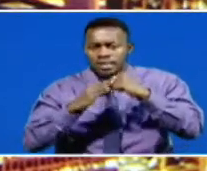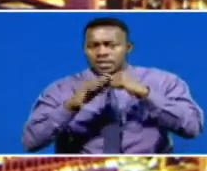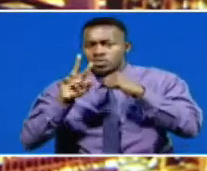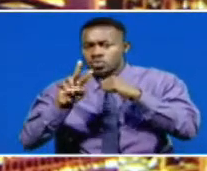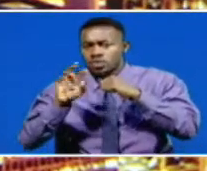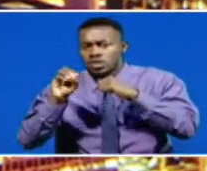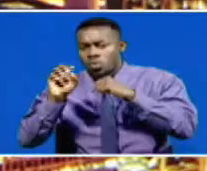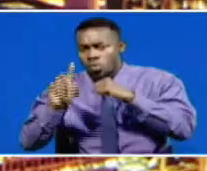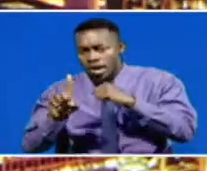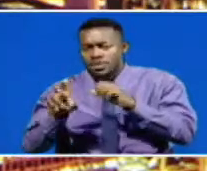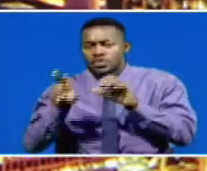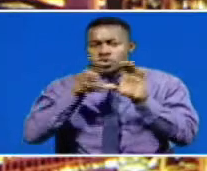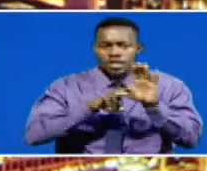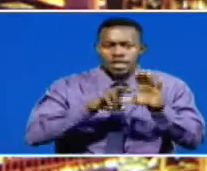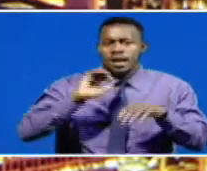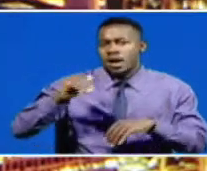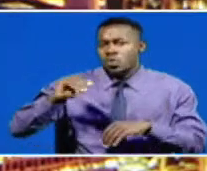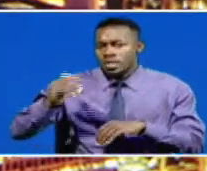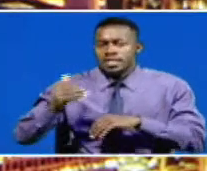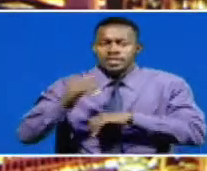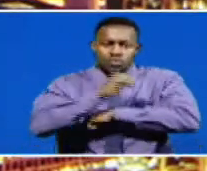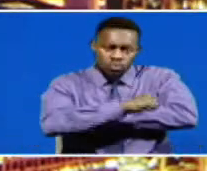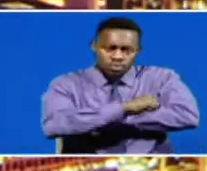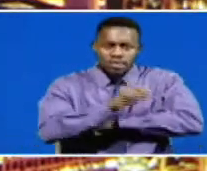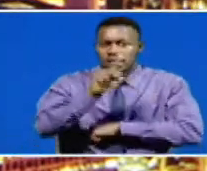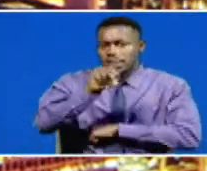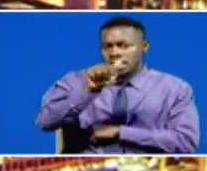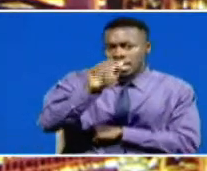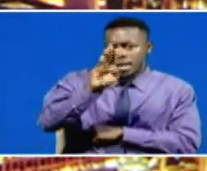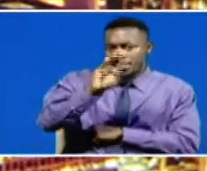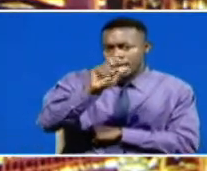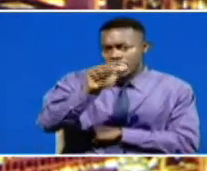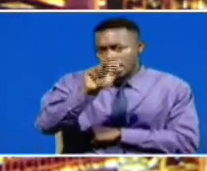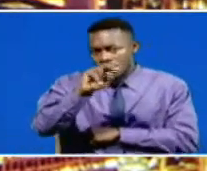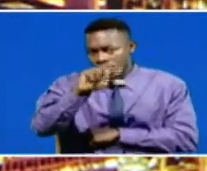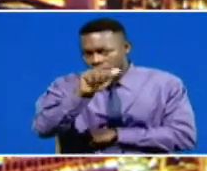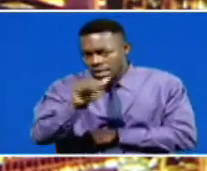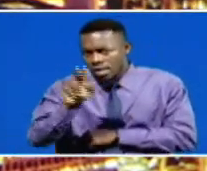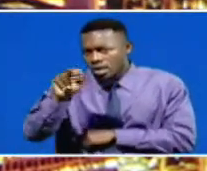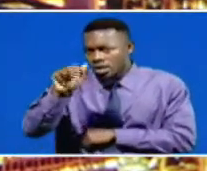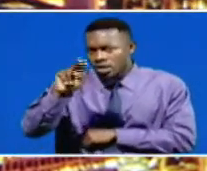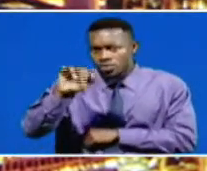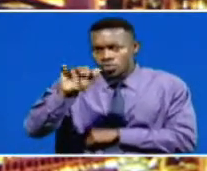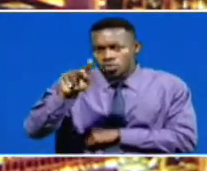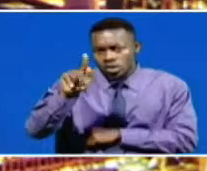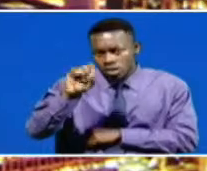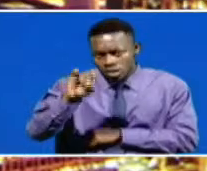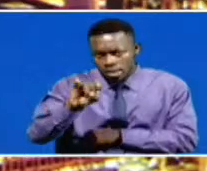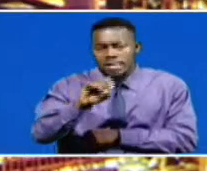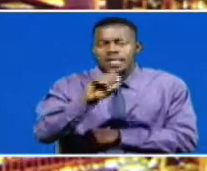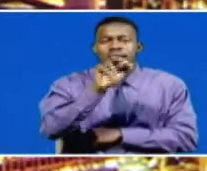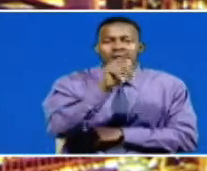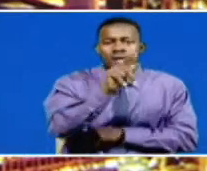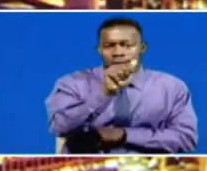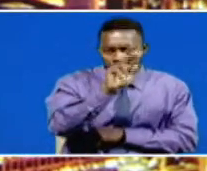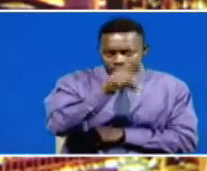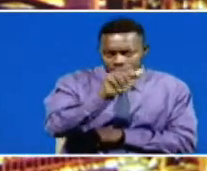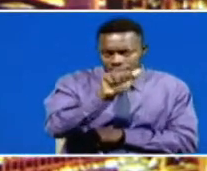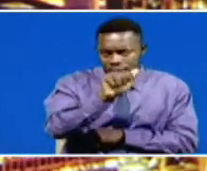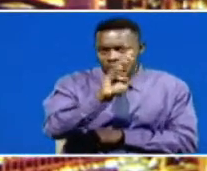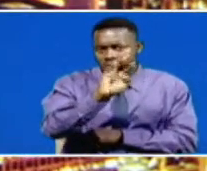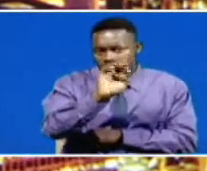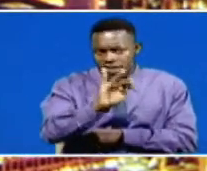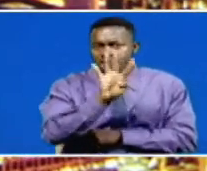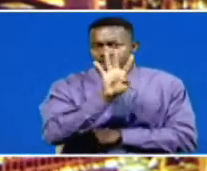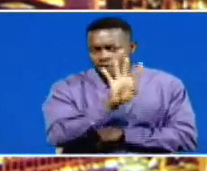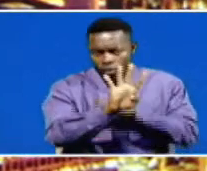288,201 joining county schools. Kabianga High School, Nanyuki, Pangani Girls and Kapsabet Boys have emerged